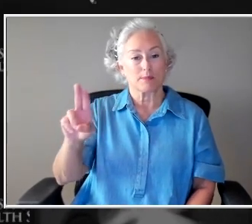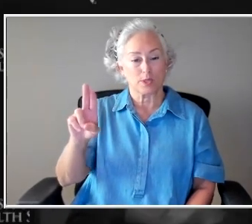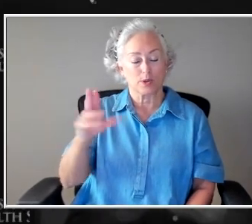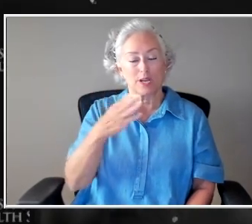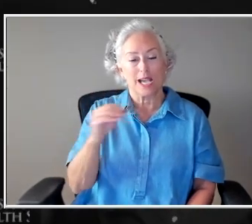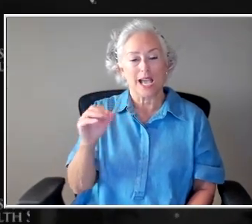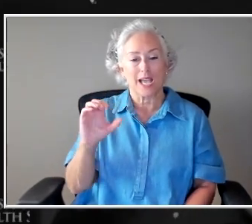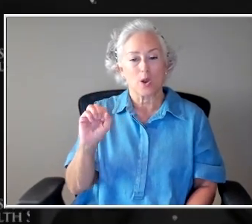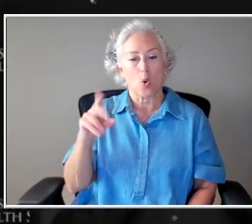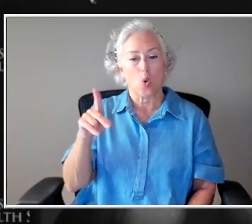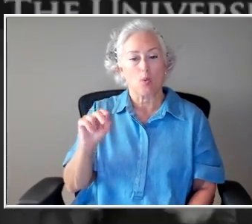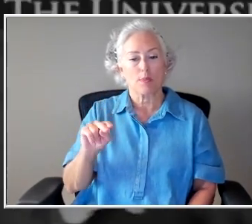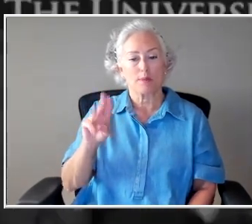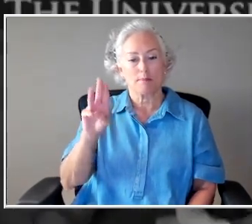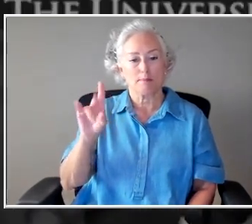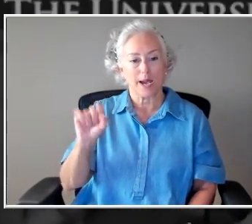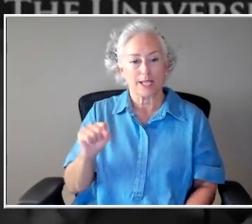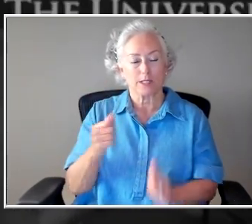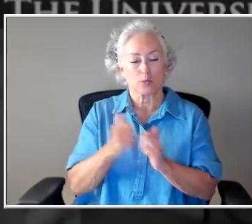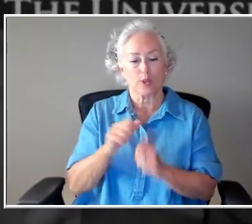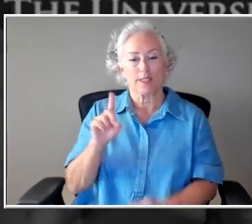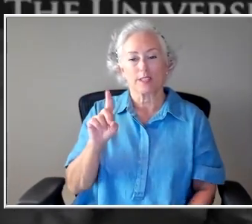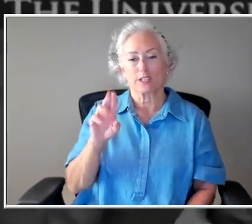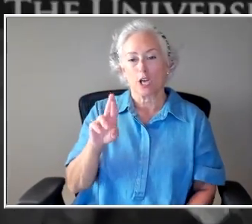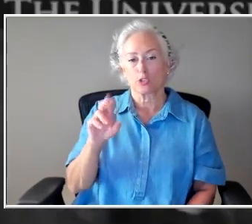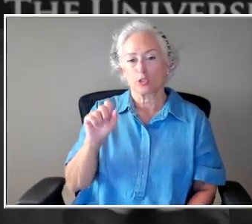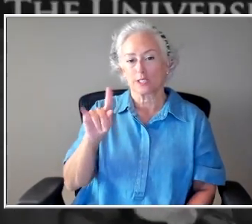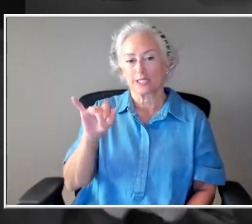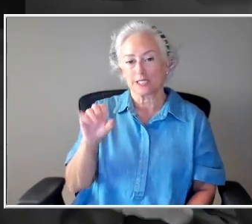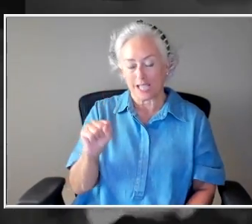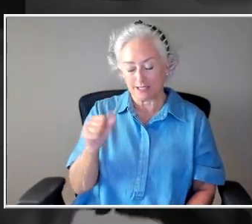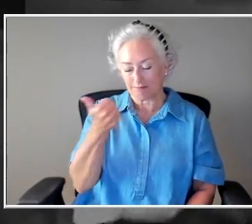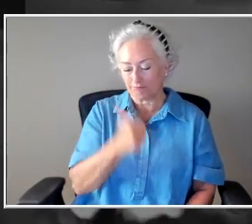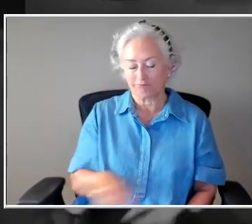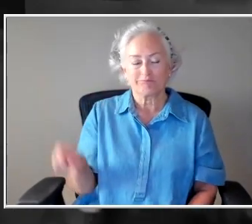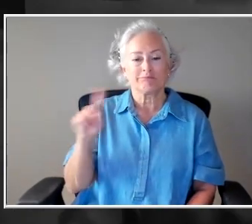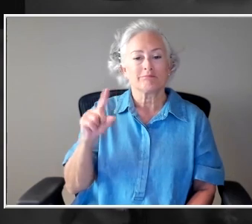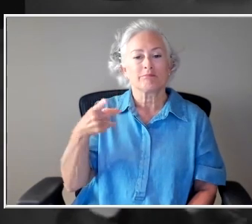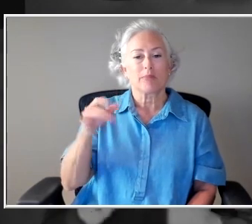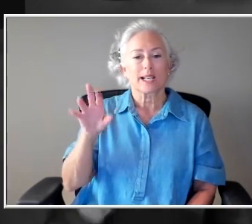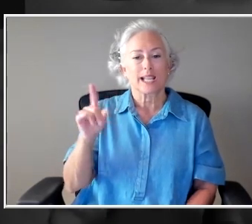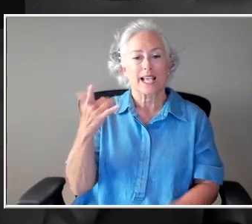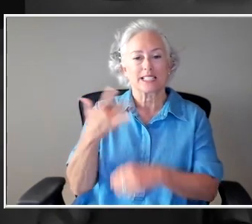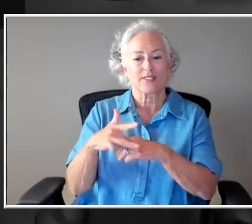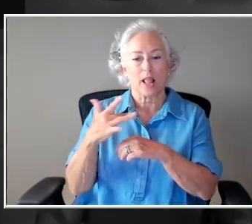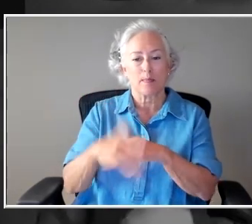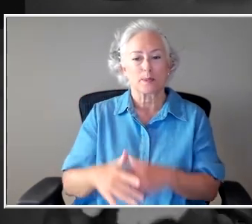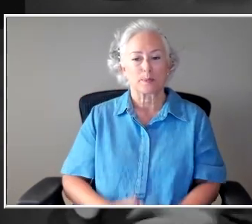Mics with Dr. Stites podcast. Now, everywhere podcasts are available.